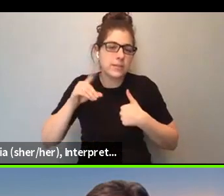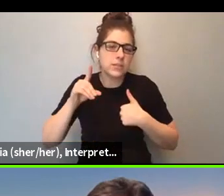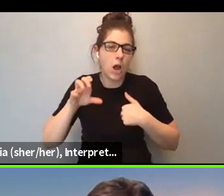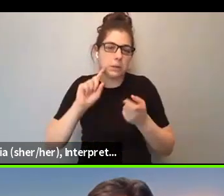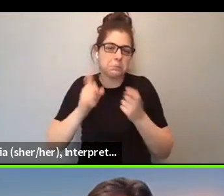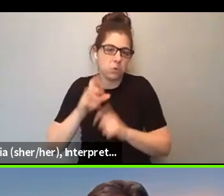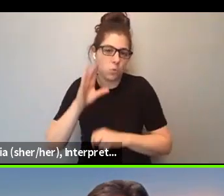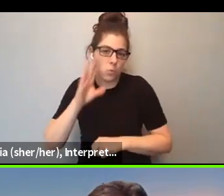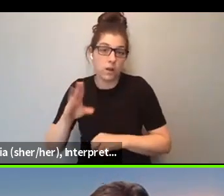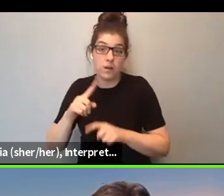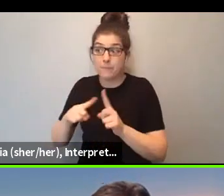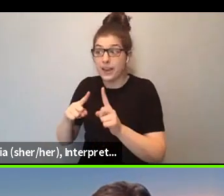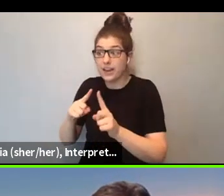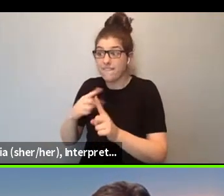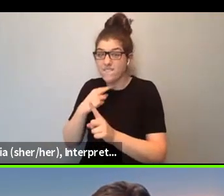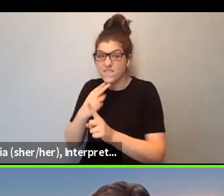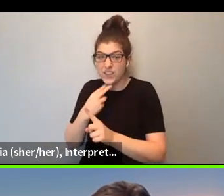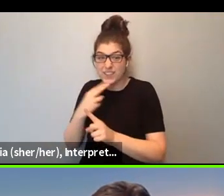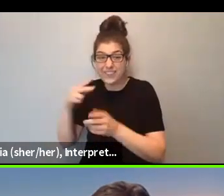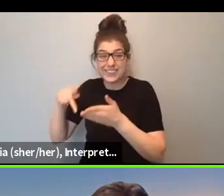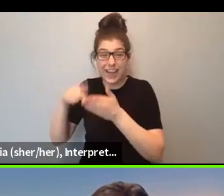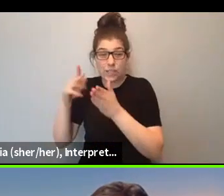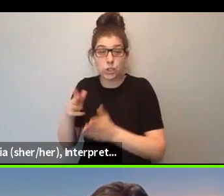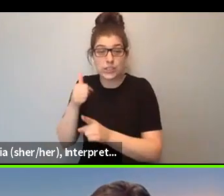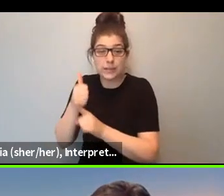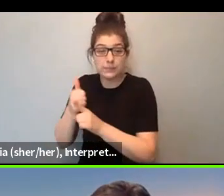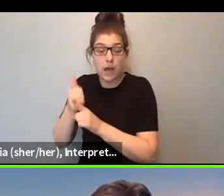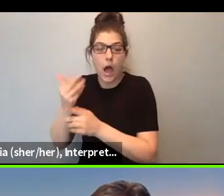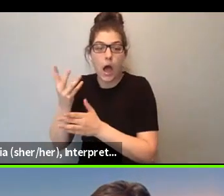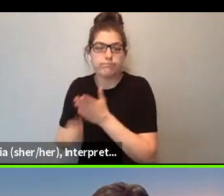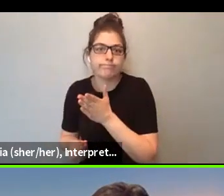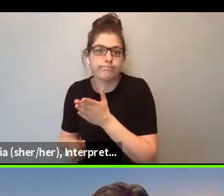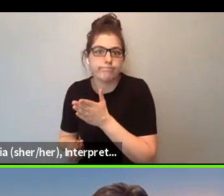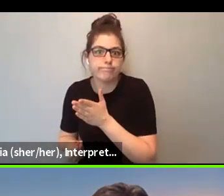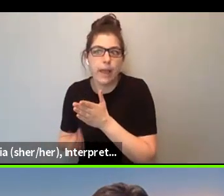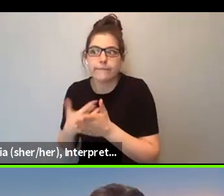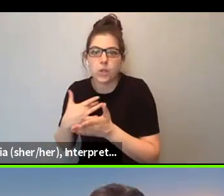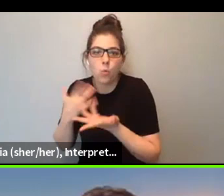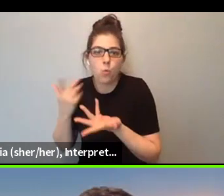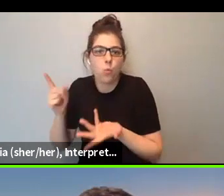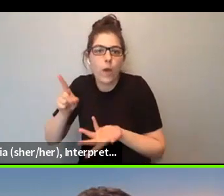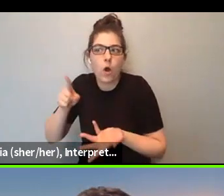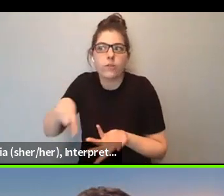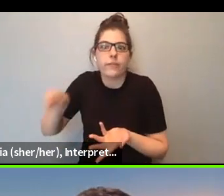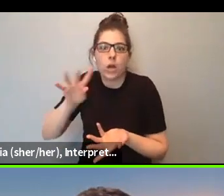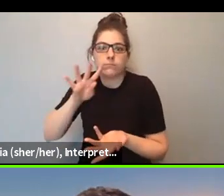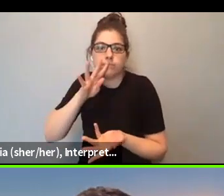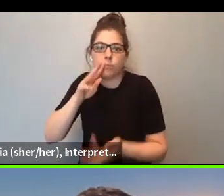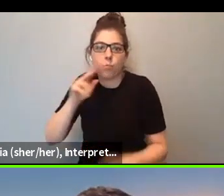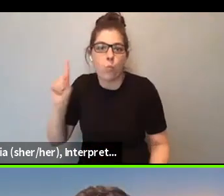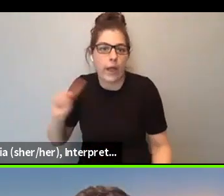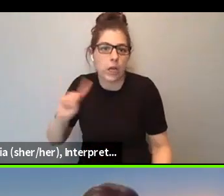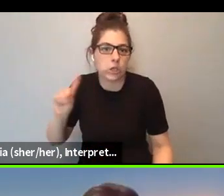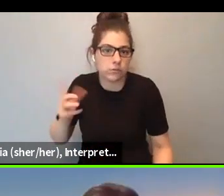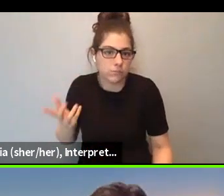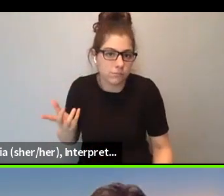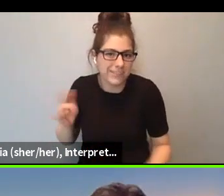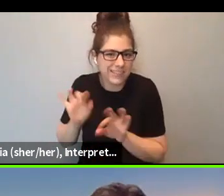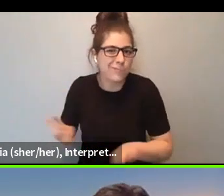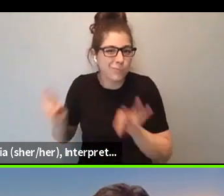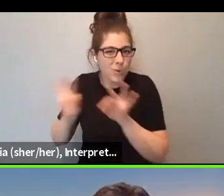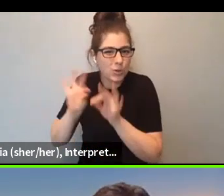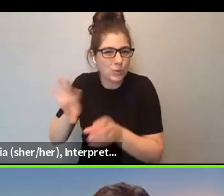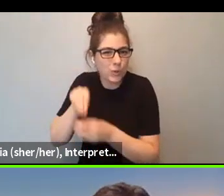dancers. They're almost entirely absent. And they are the most exploited, the